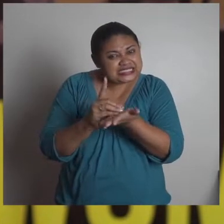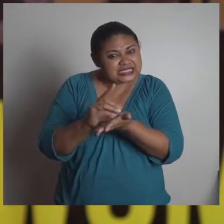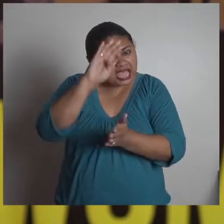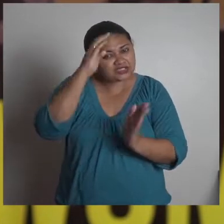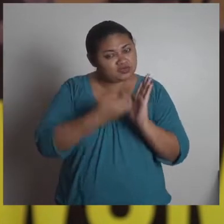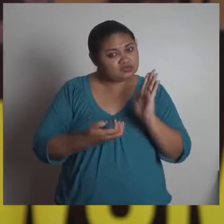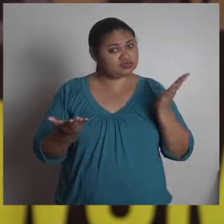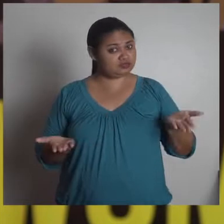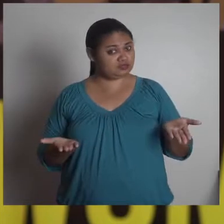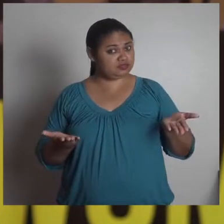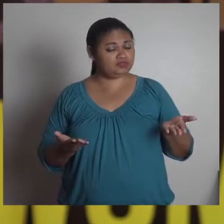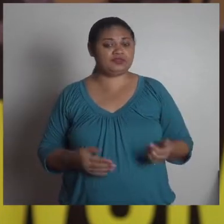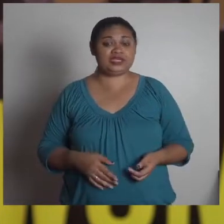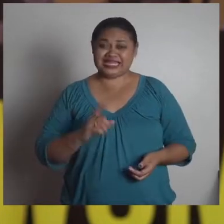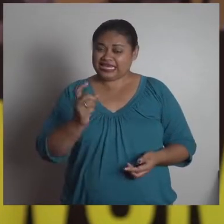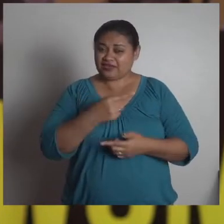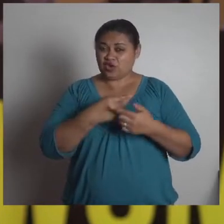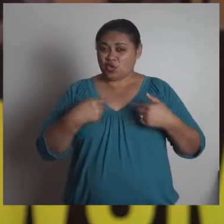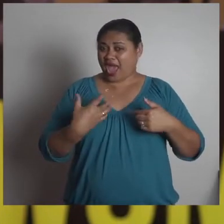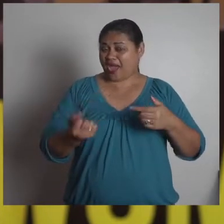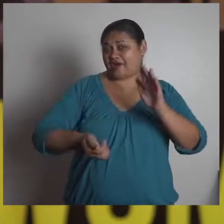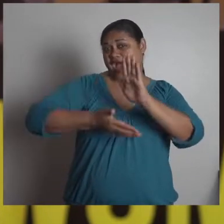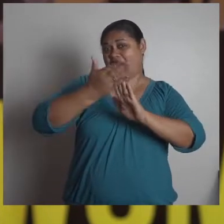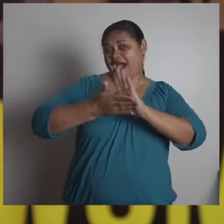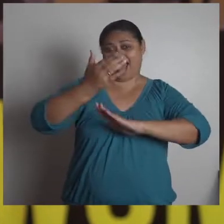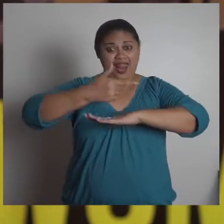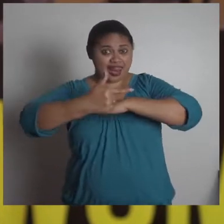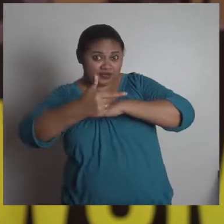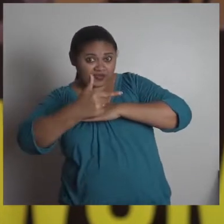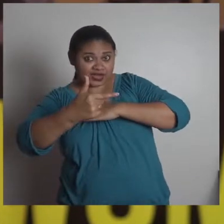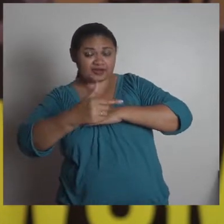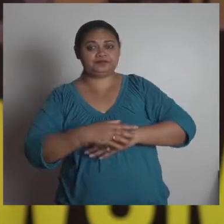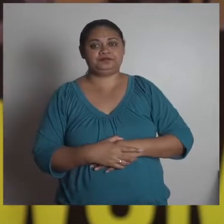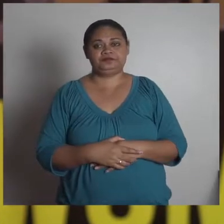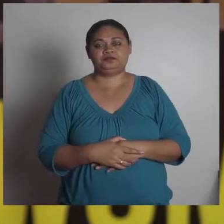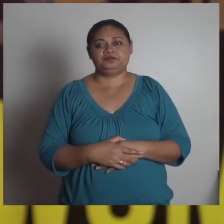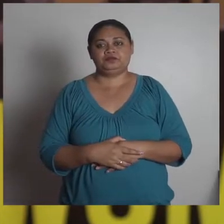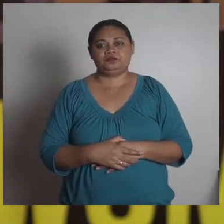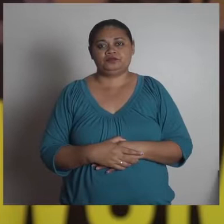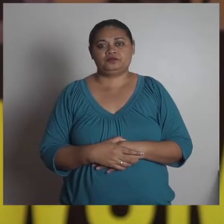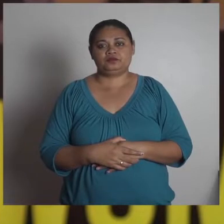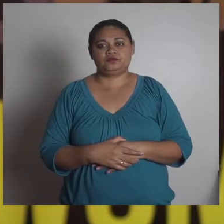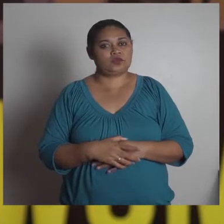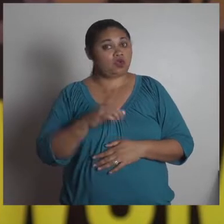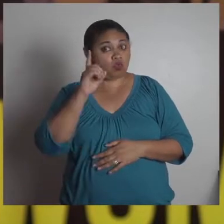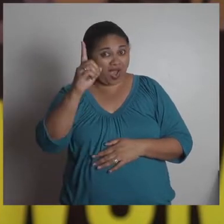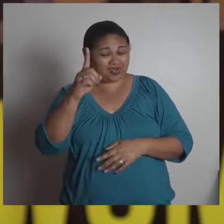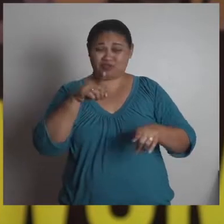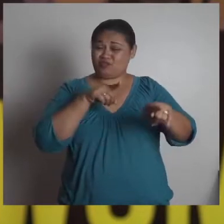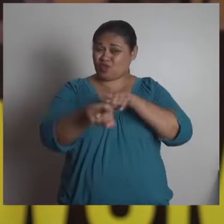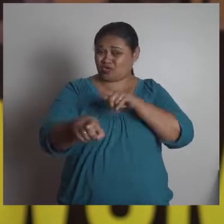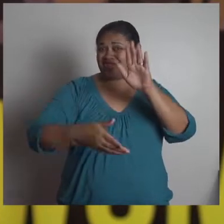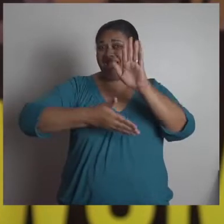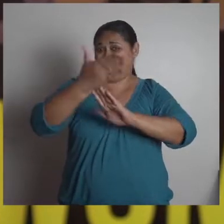there less diseases that are being experienced, right? Because if we have the highest levels, for instance, one